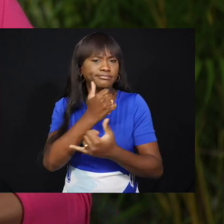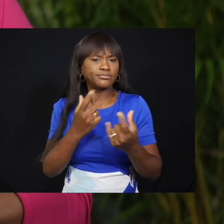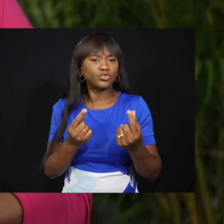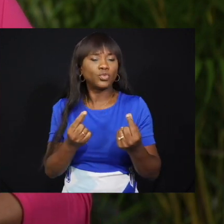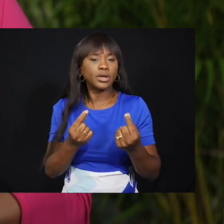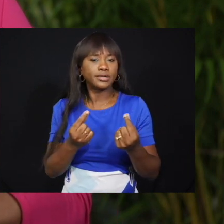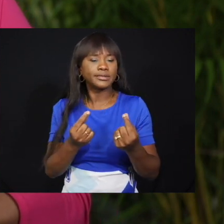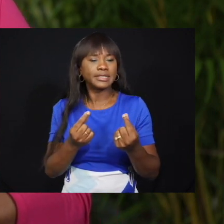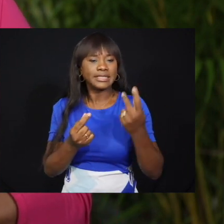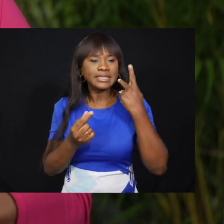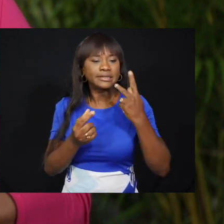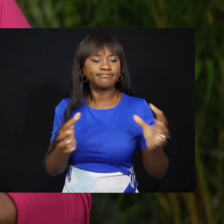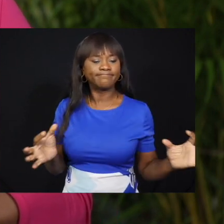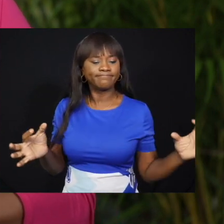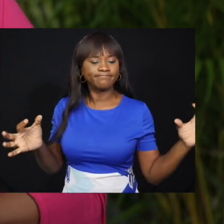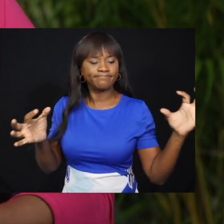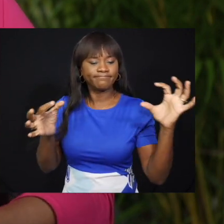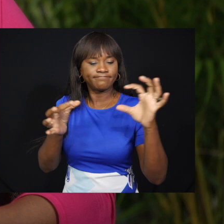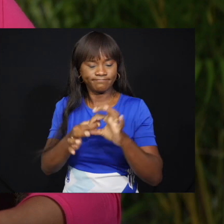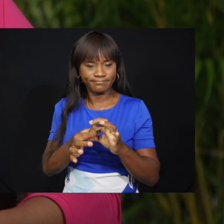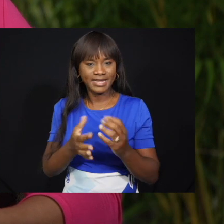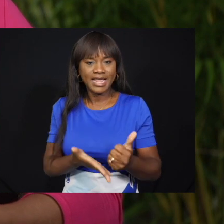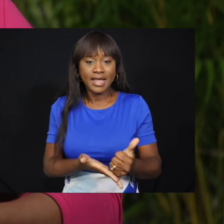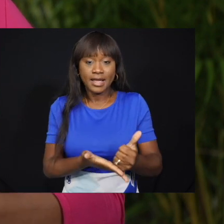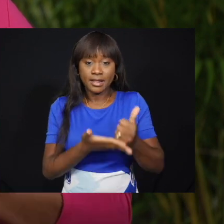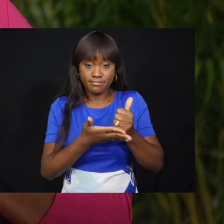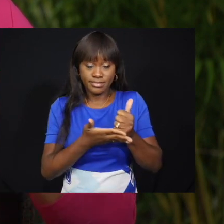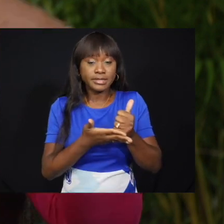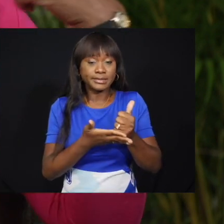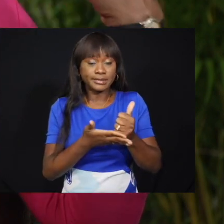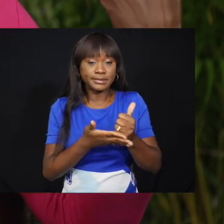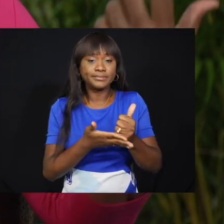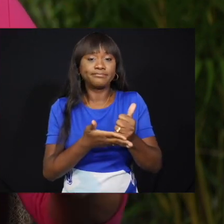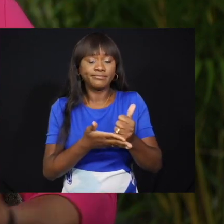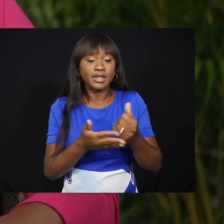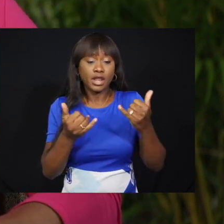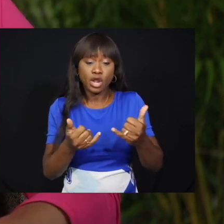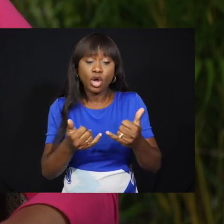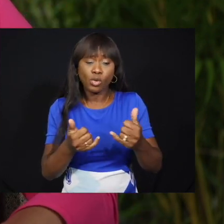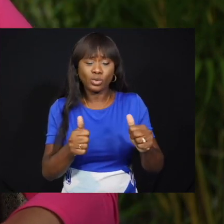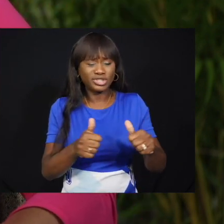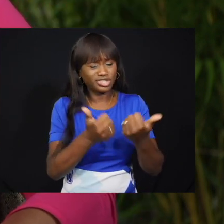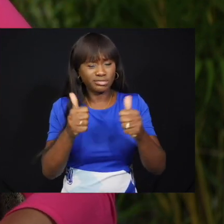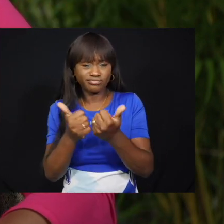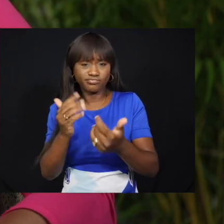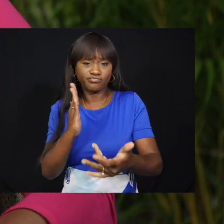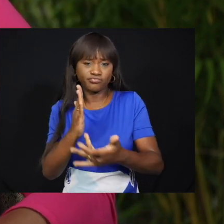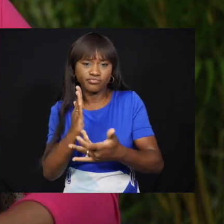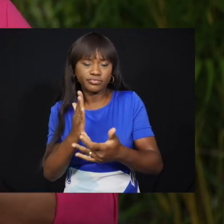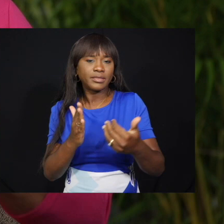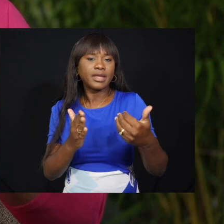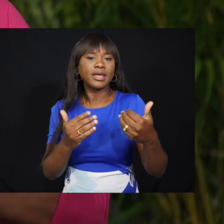countries, they have now seen a bridge where in helping to cope with this avalanche of